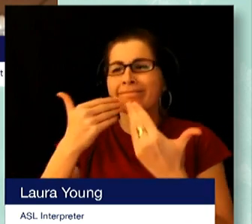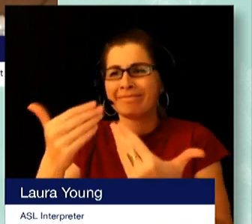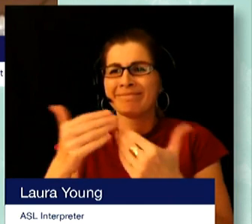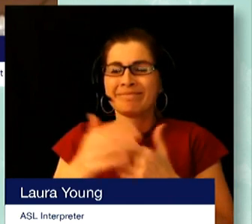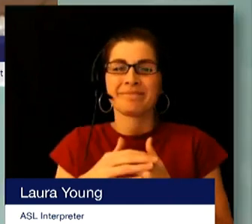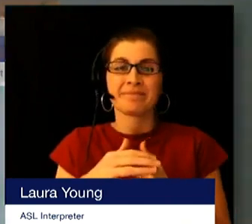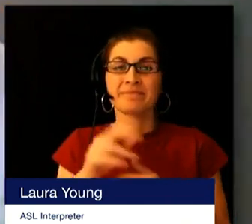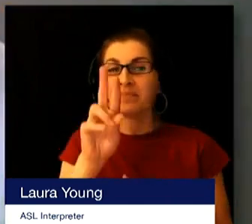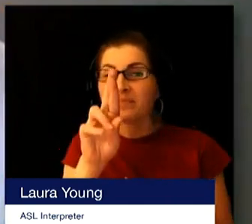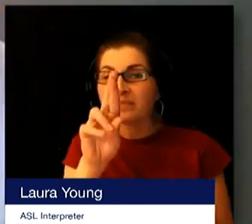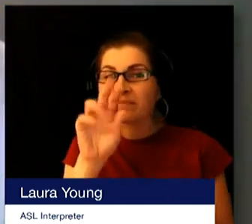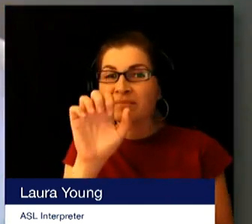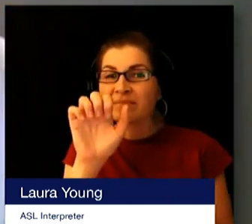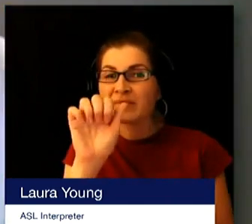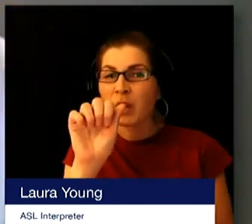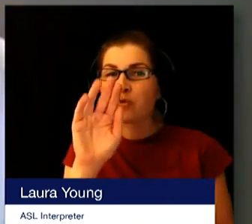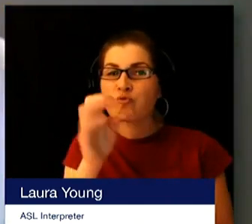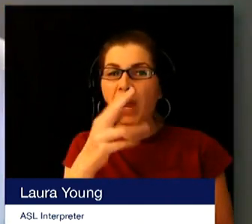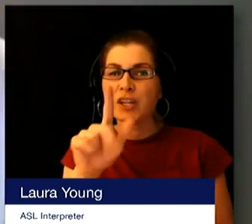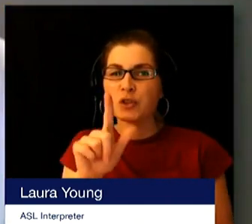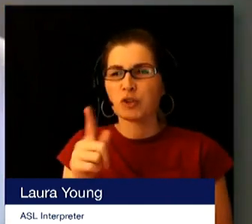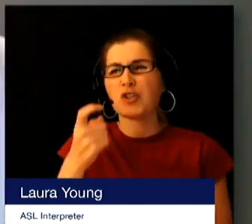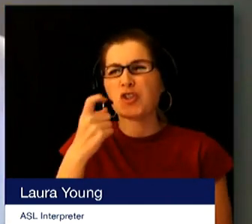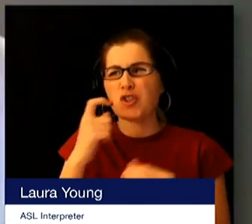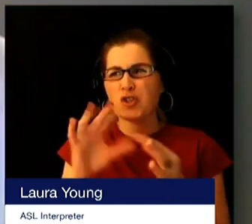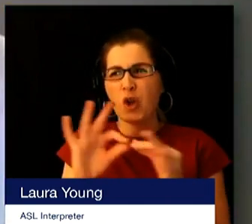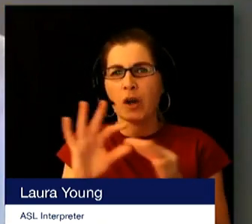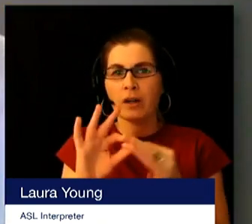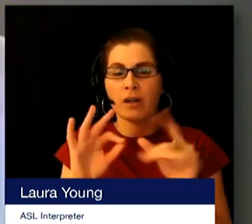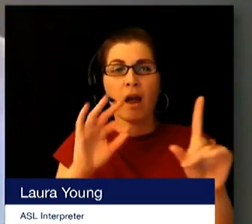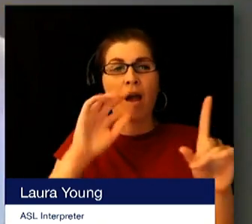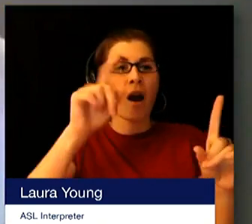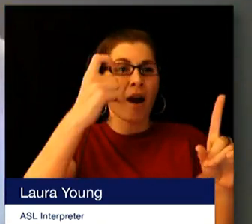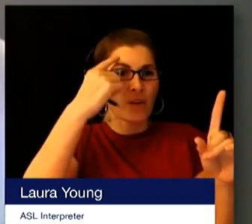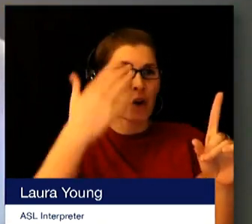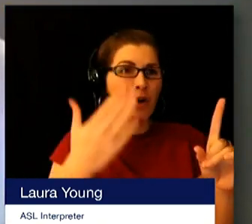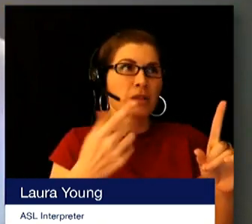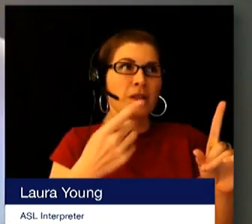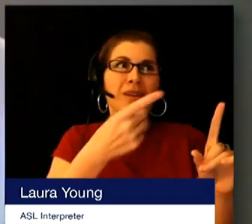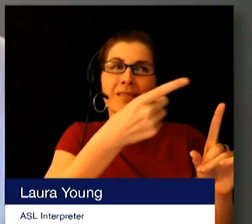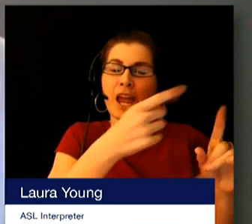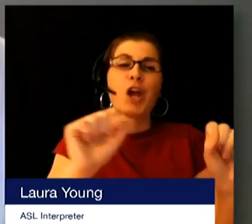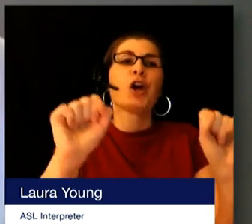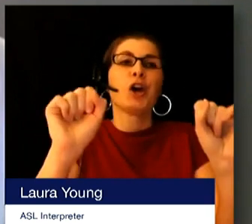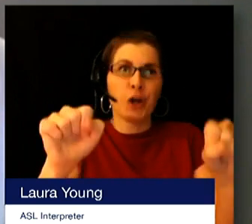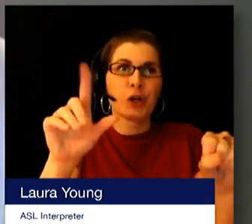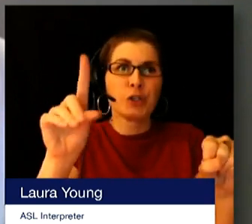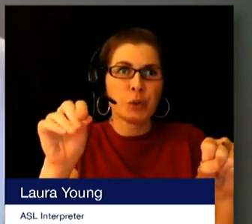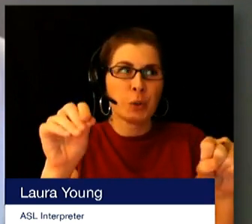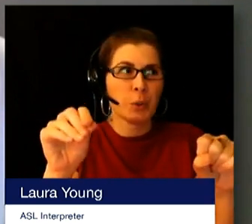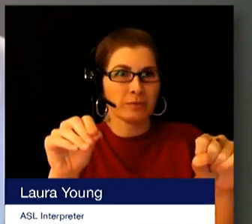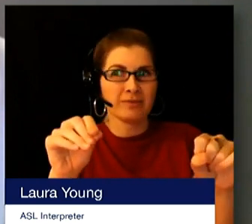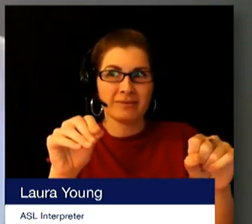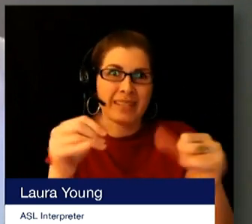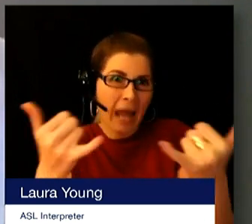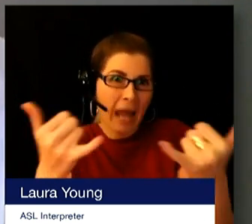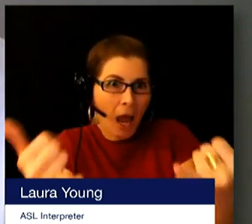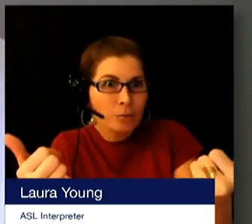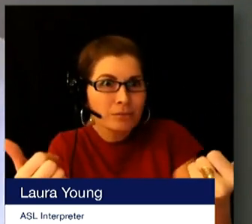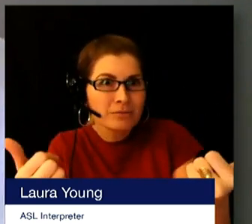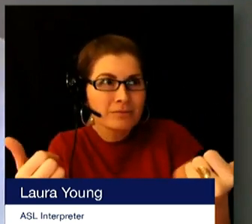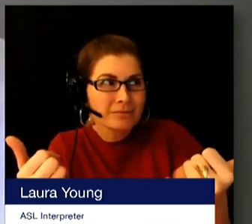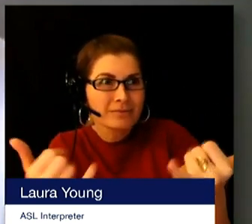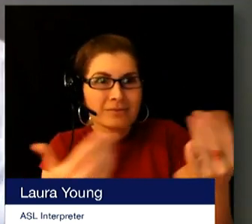Rachel was just talking about there is the fact that governors could do this and they could do it now. And someone who did do this